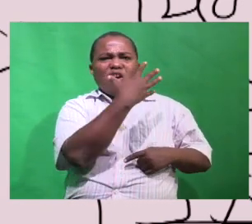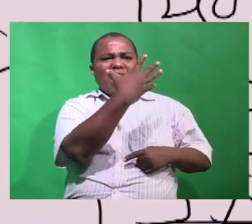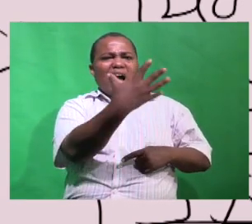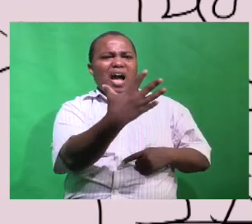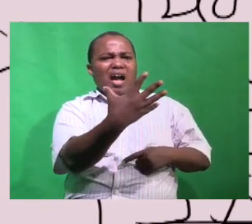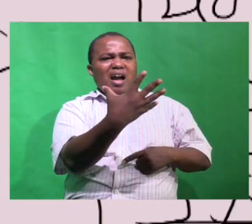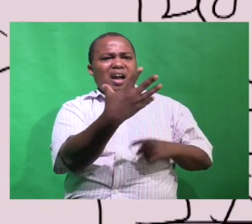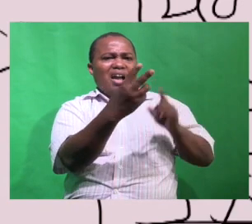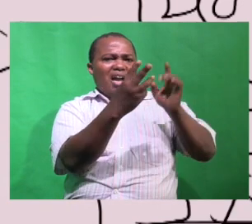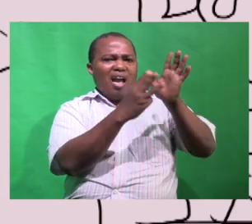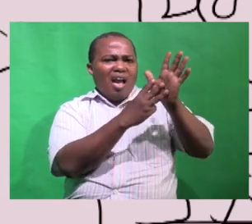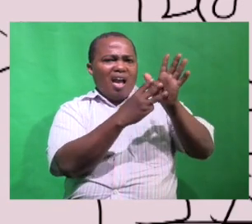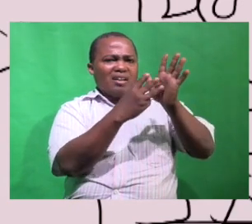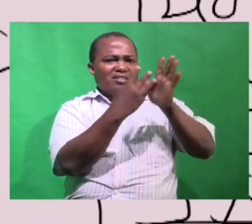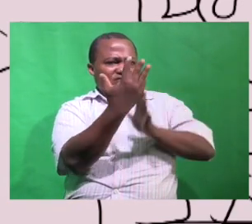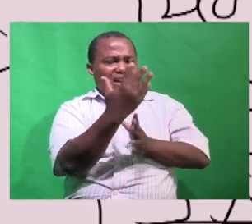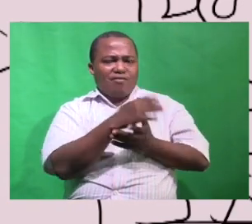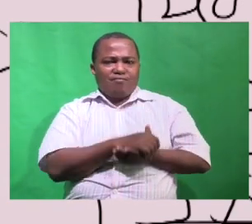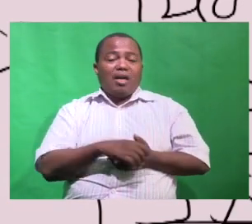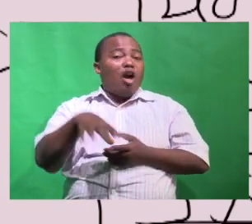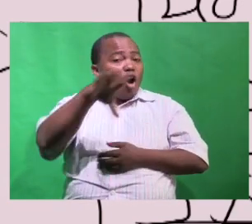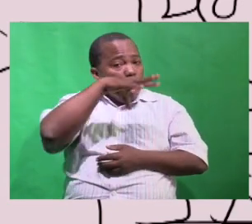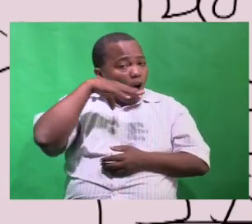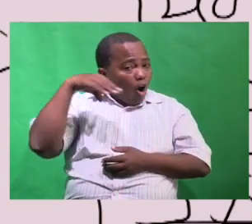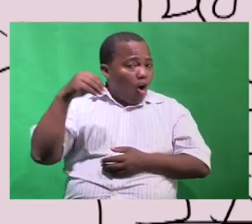1,585. Always for